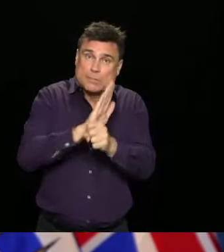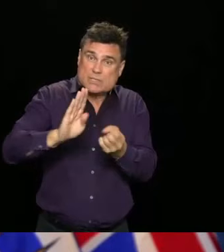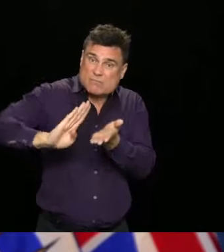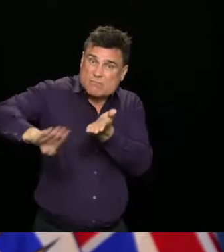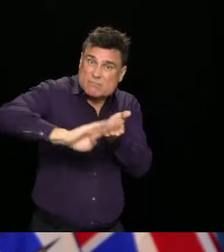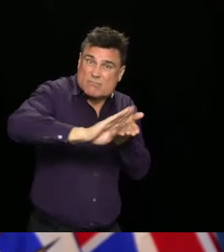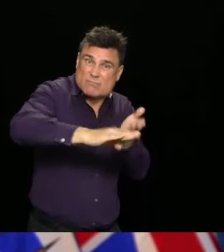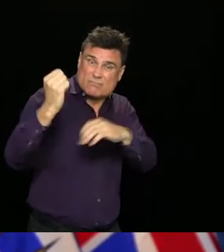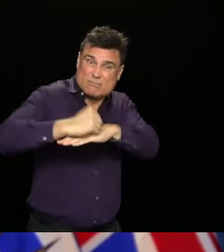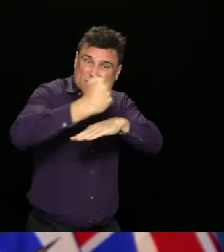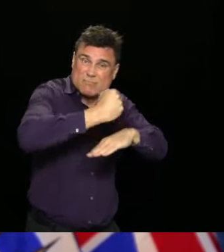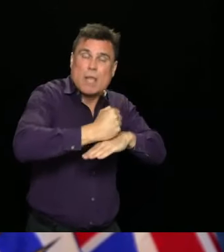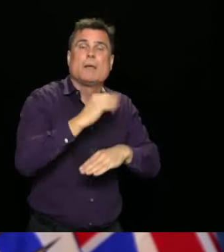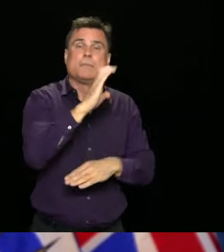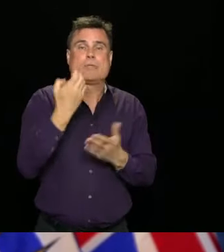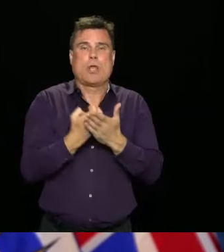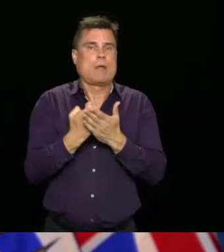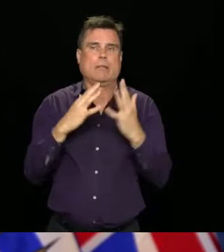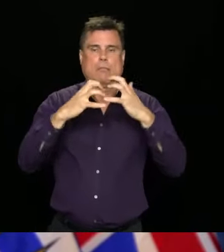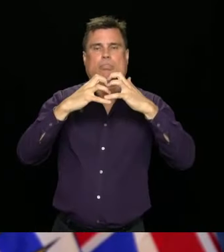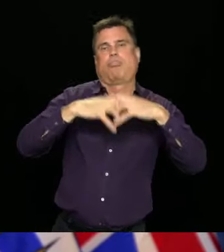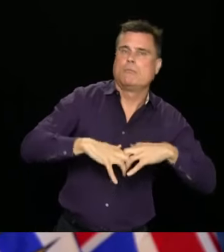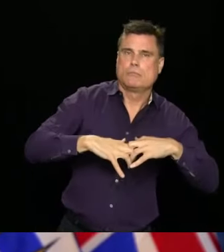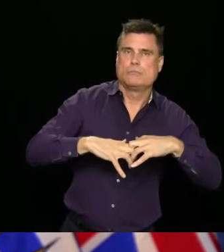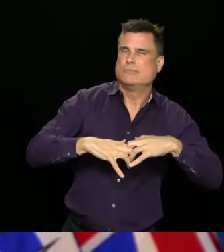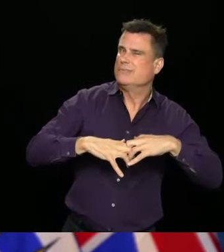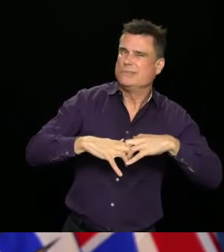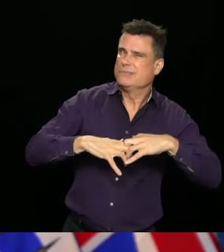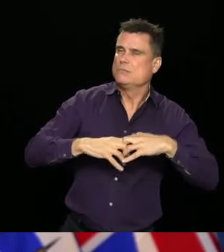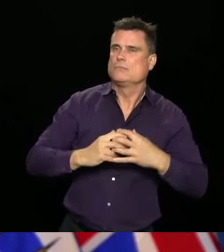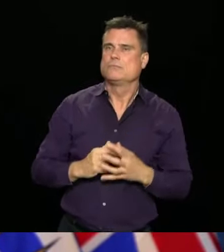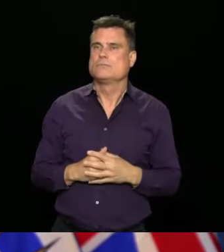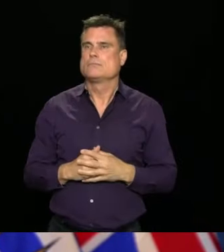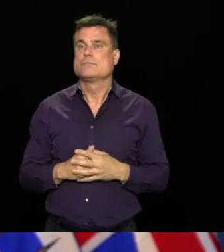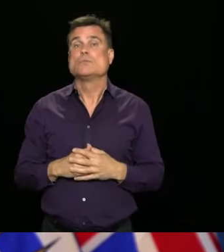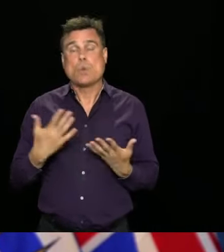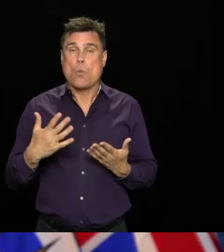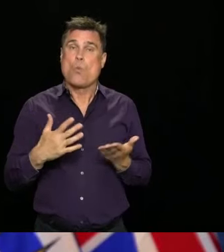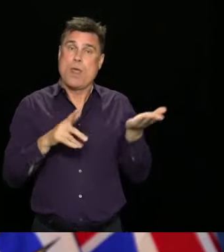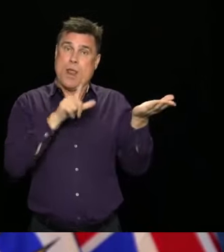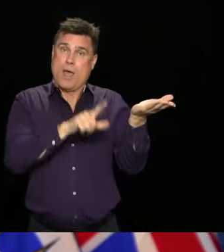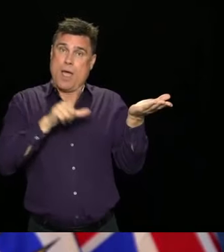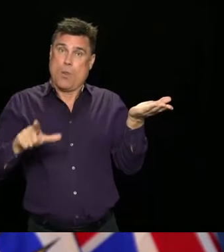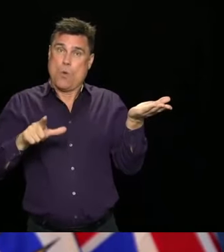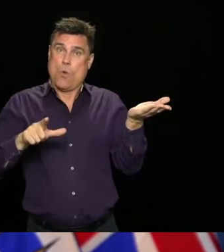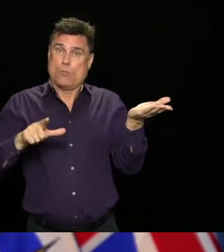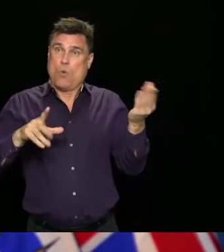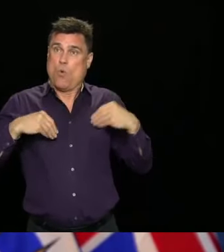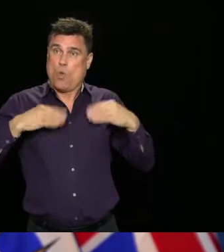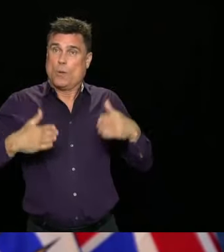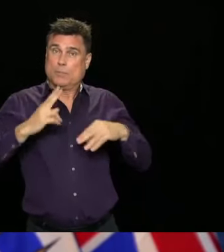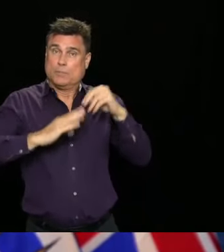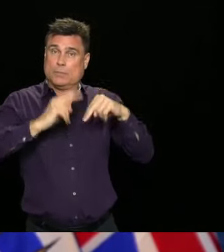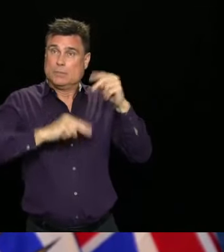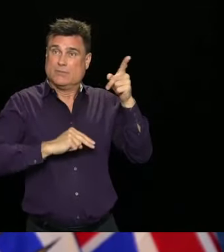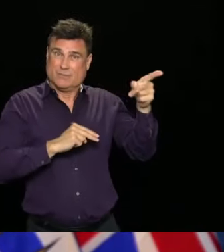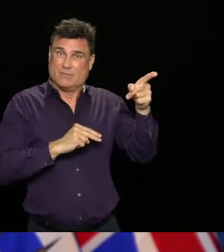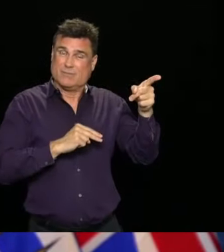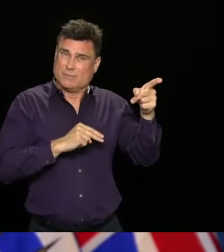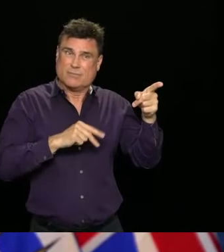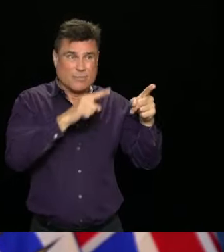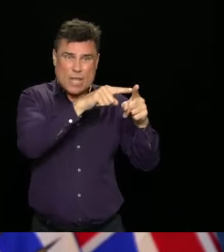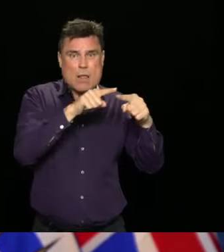encourage that support, I think is certainly the right thing to do. I would also say for landlords, landlords that to have a reliable tenant who